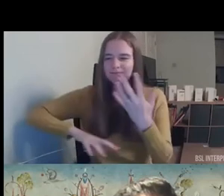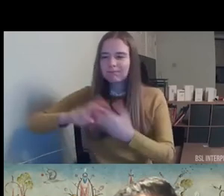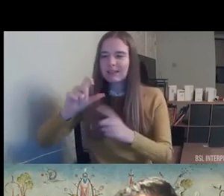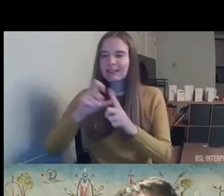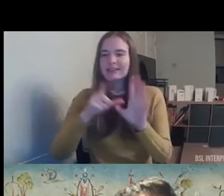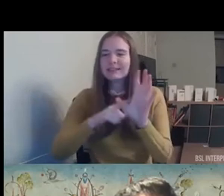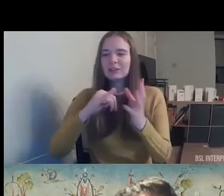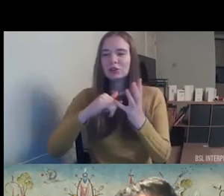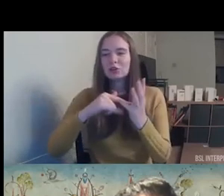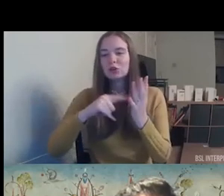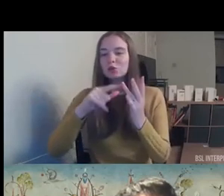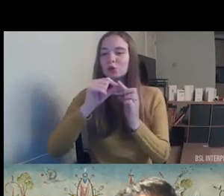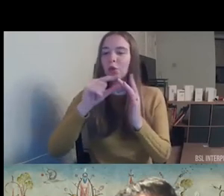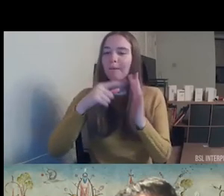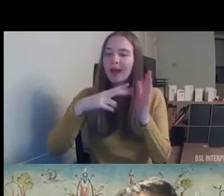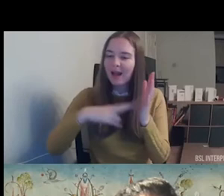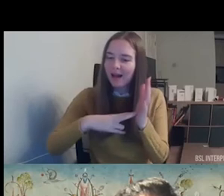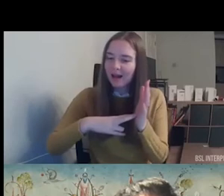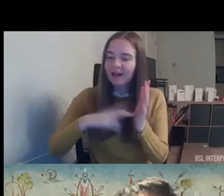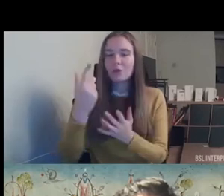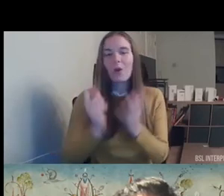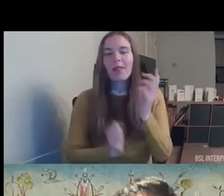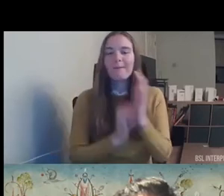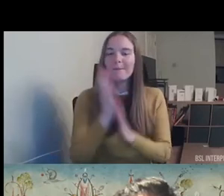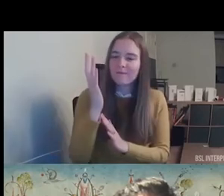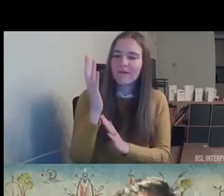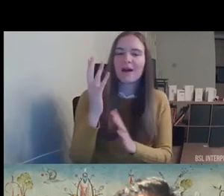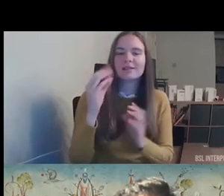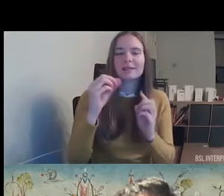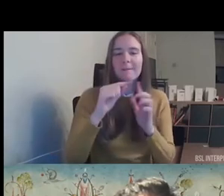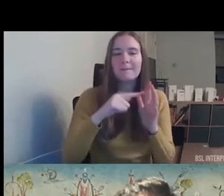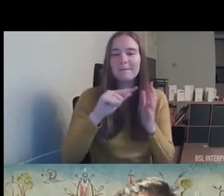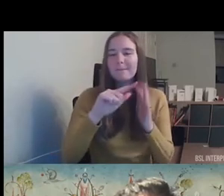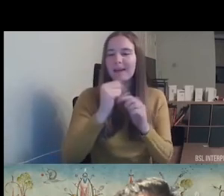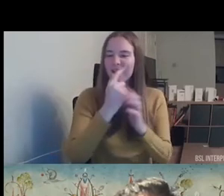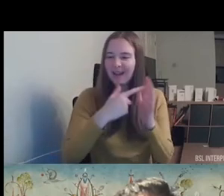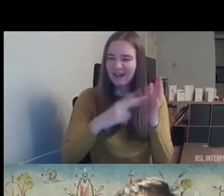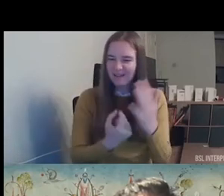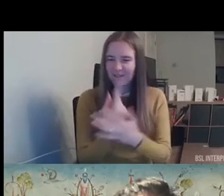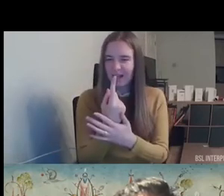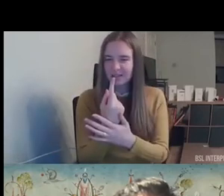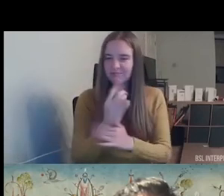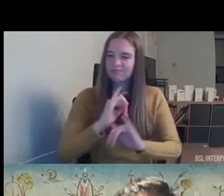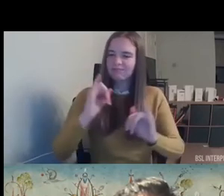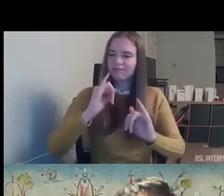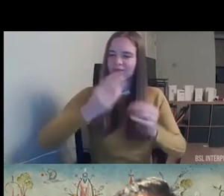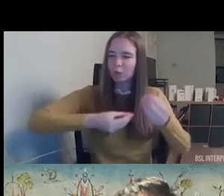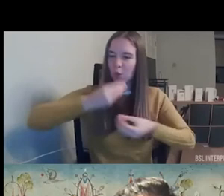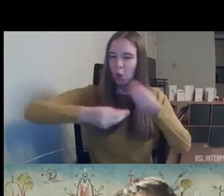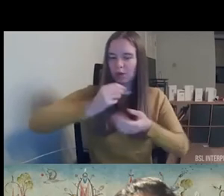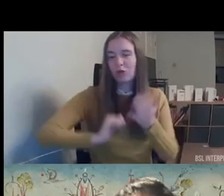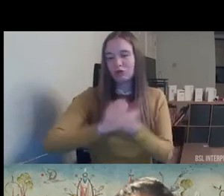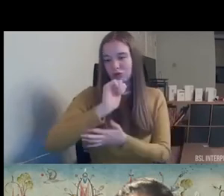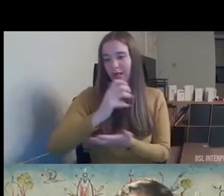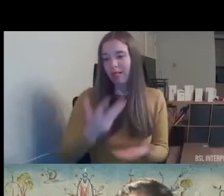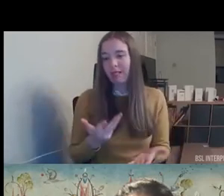kind of, like if event that was kind of, had some sinister connotations culturally. And